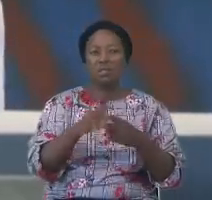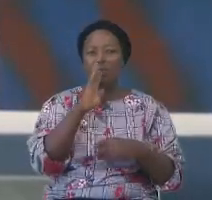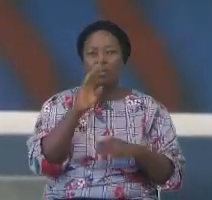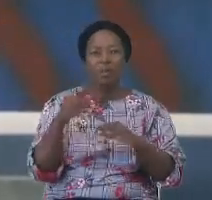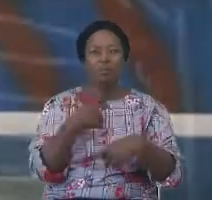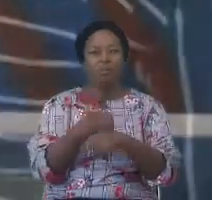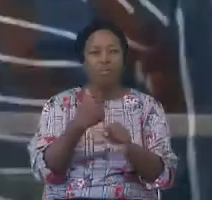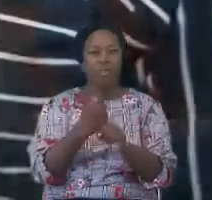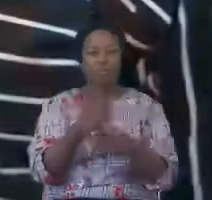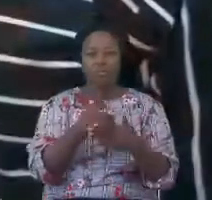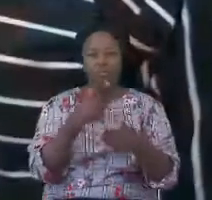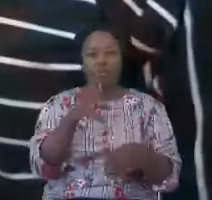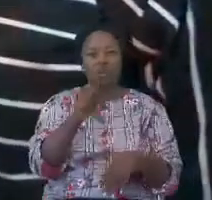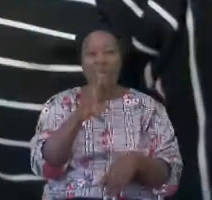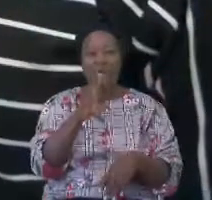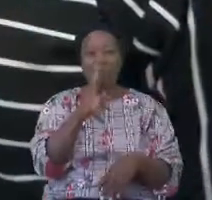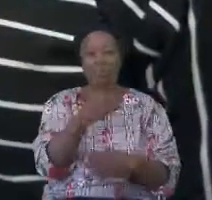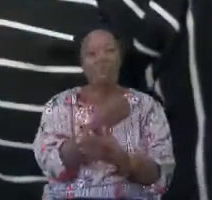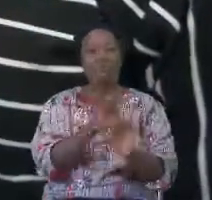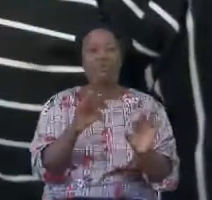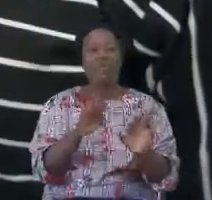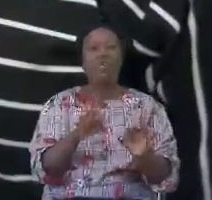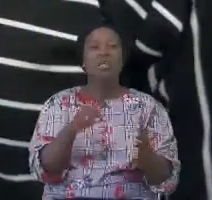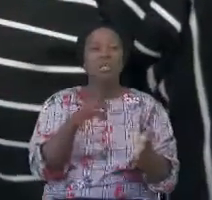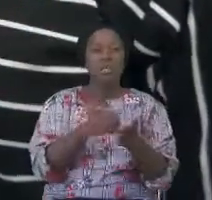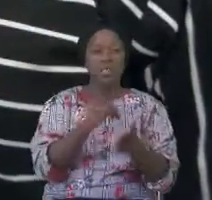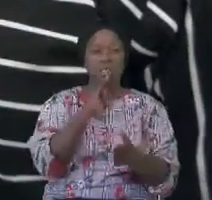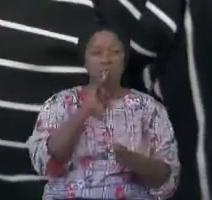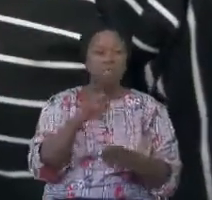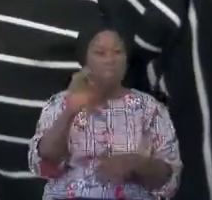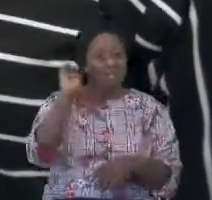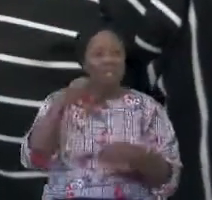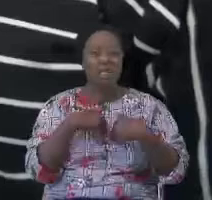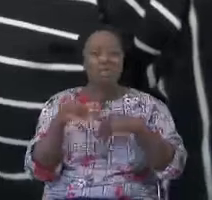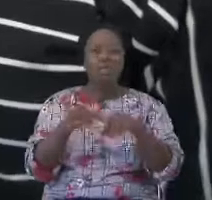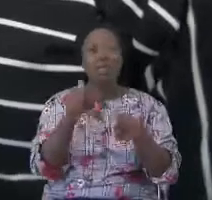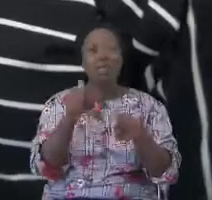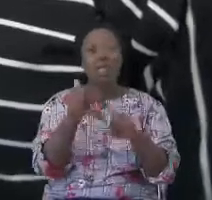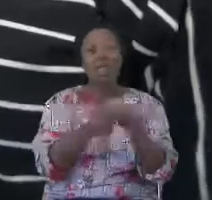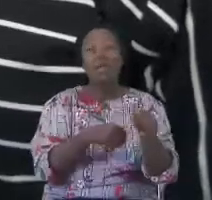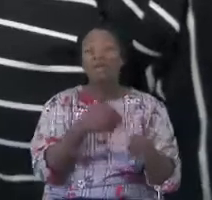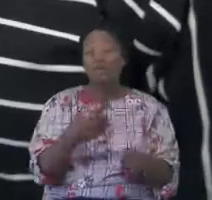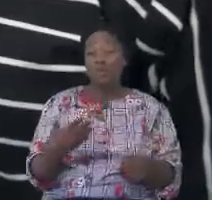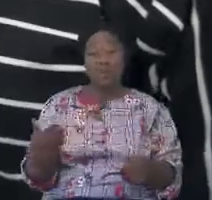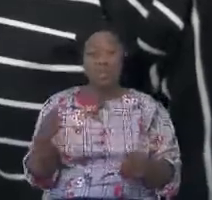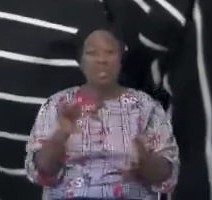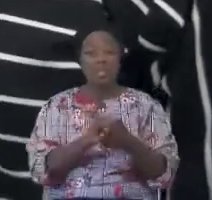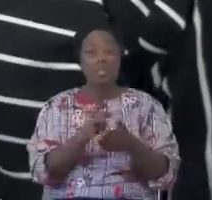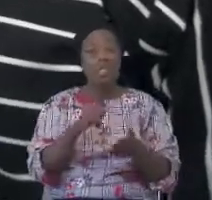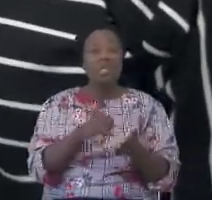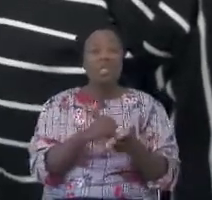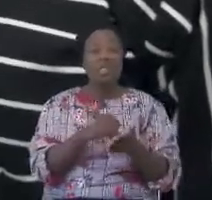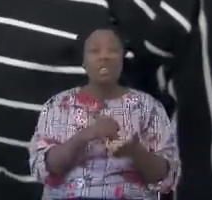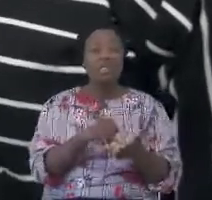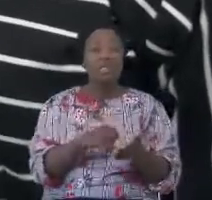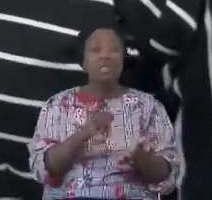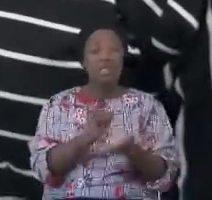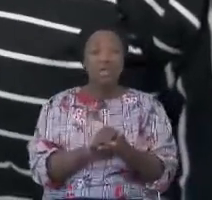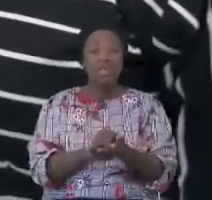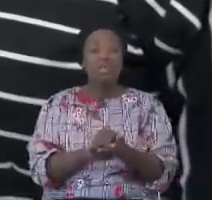sacrifice still to be made before you can be free is done